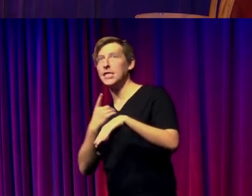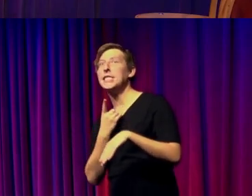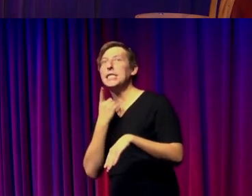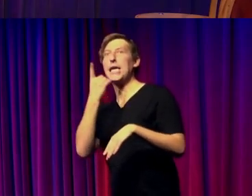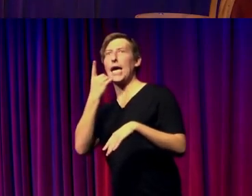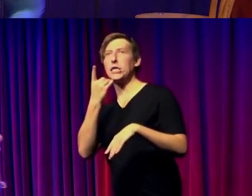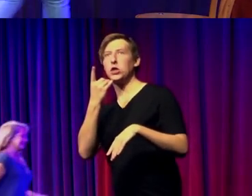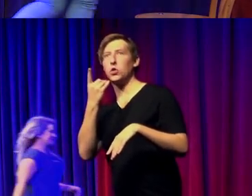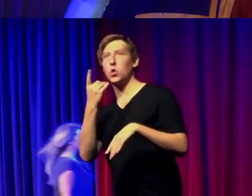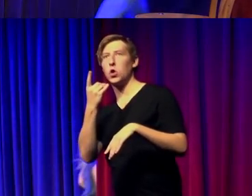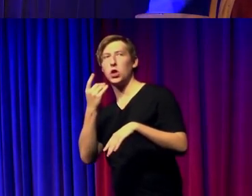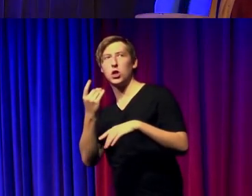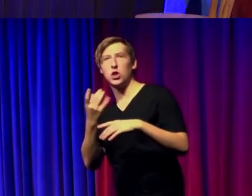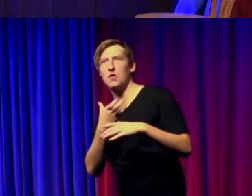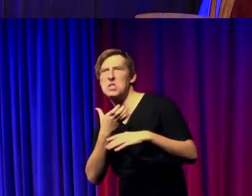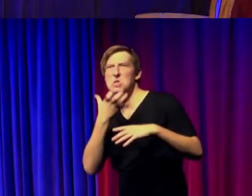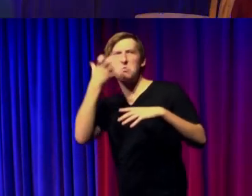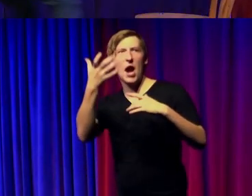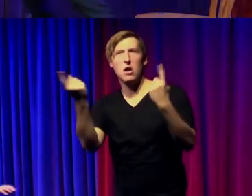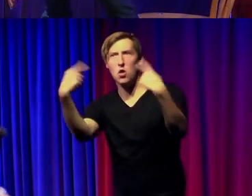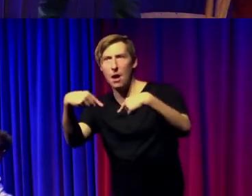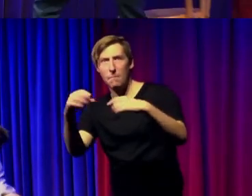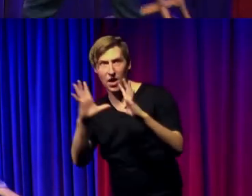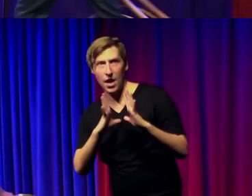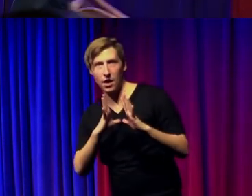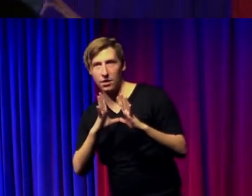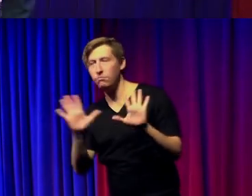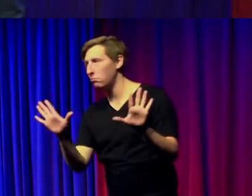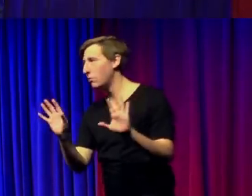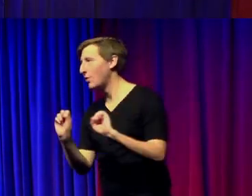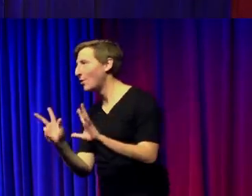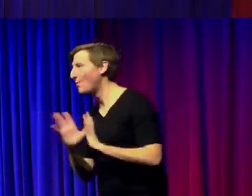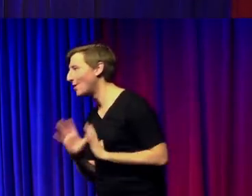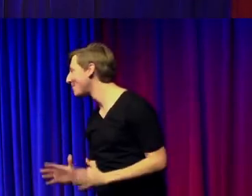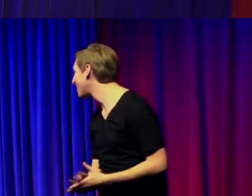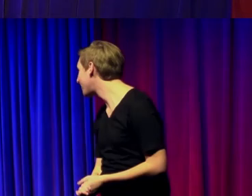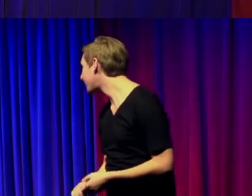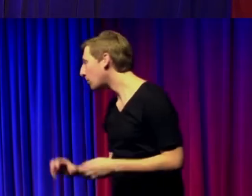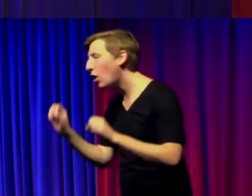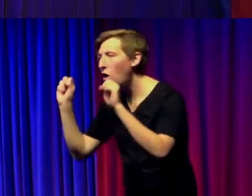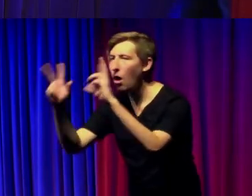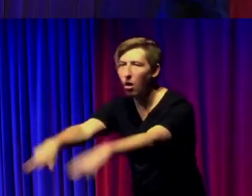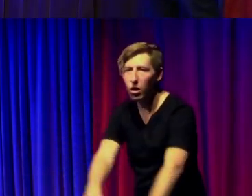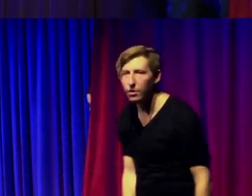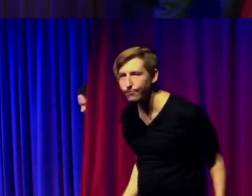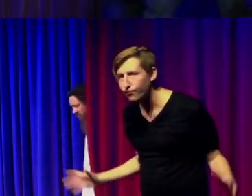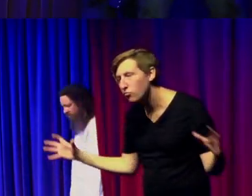and D&D. All right, guys, gather around.